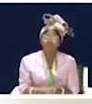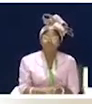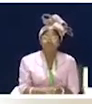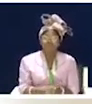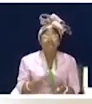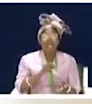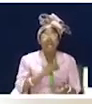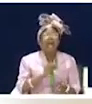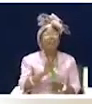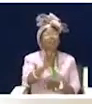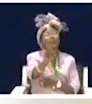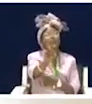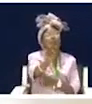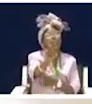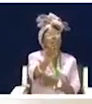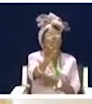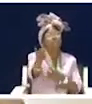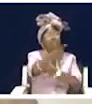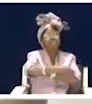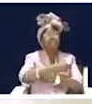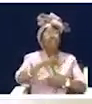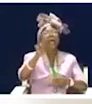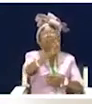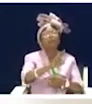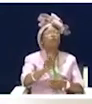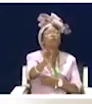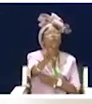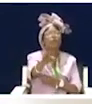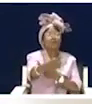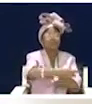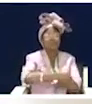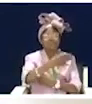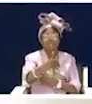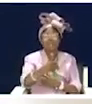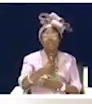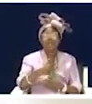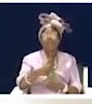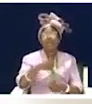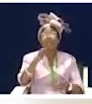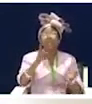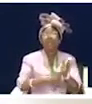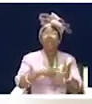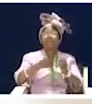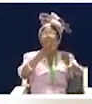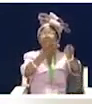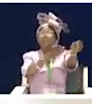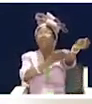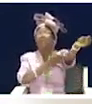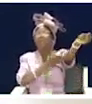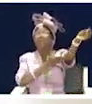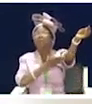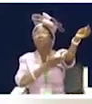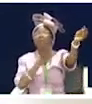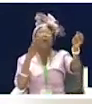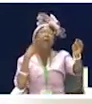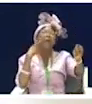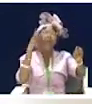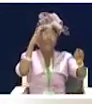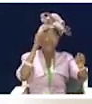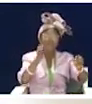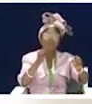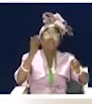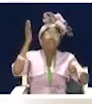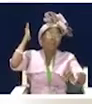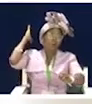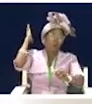I spent 12 days there, several cuts. You can see my hand here. This is a cutlass. And that cutlass was